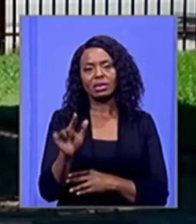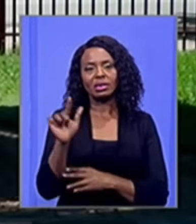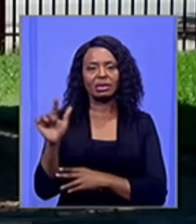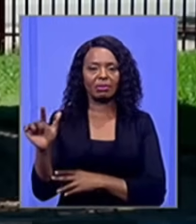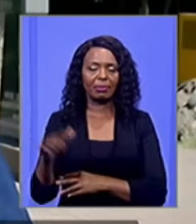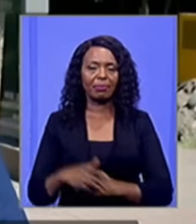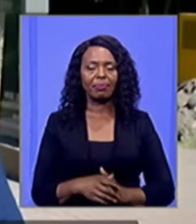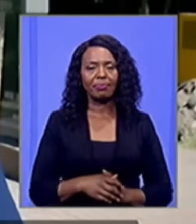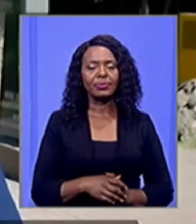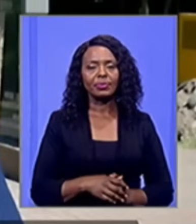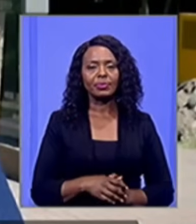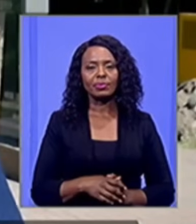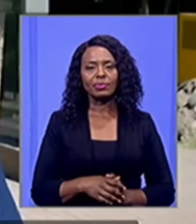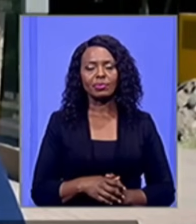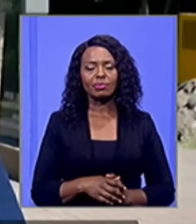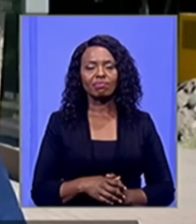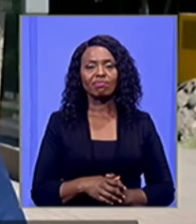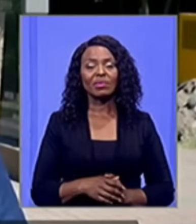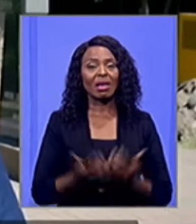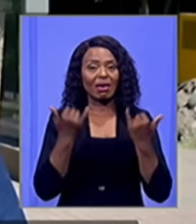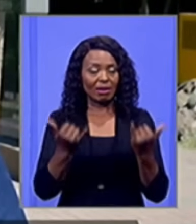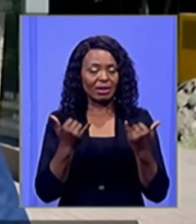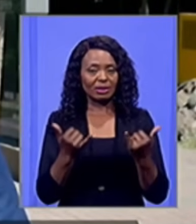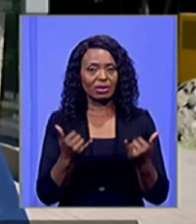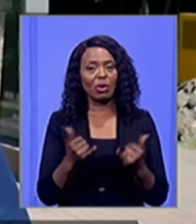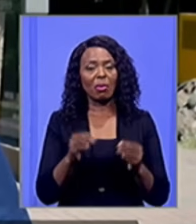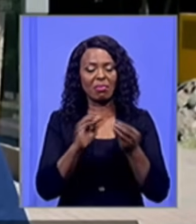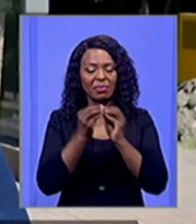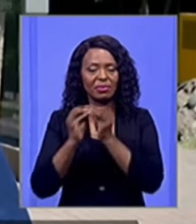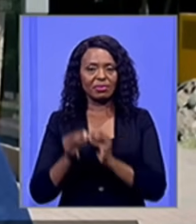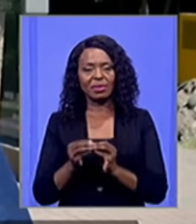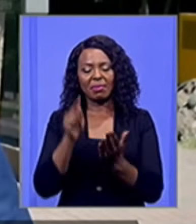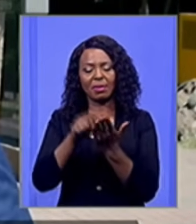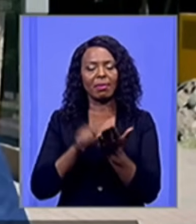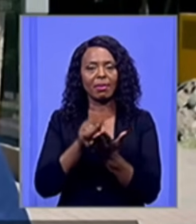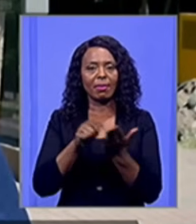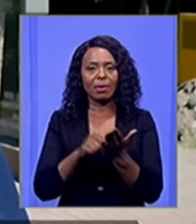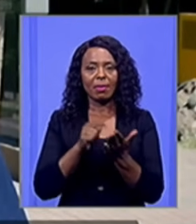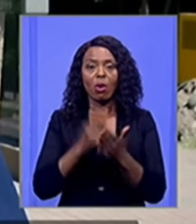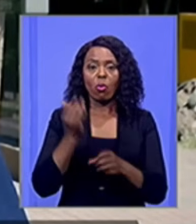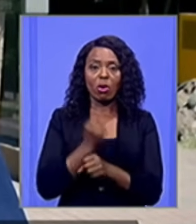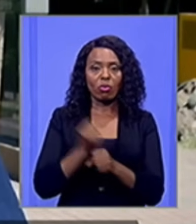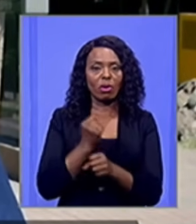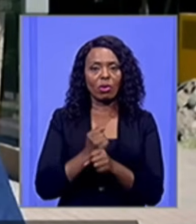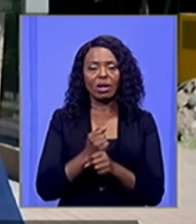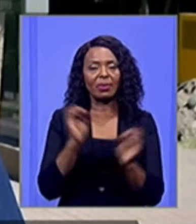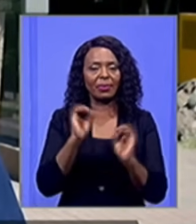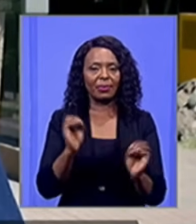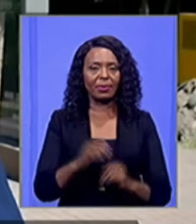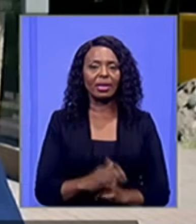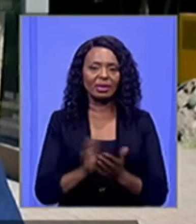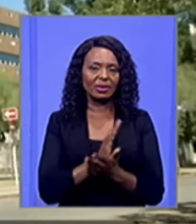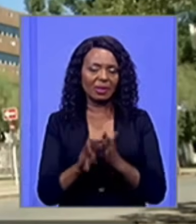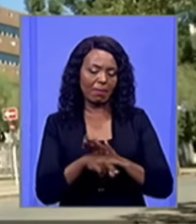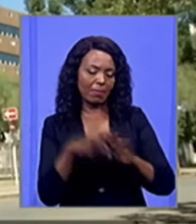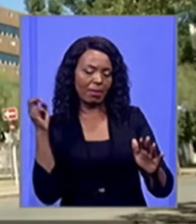277. We've got a lot of meters that has not been commissioned on the system. Some people are stealing electricity, they are bypassing